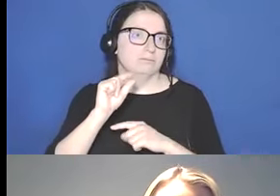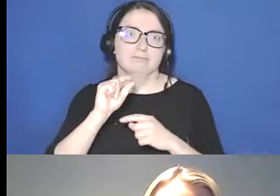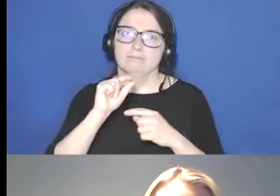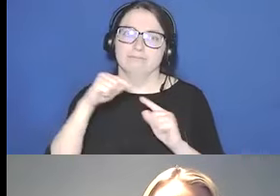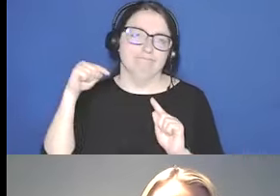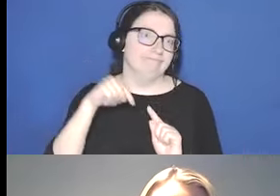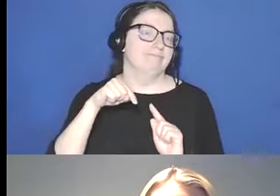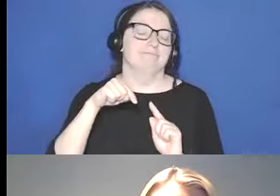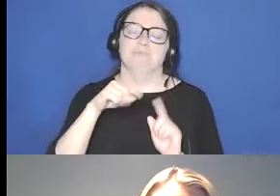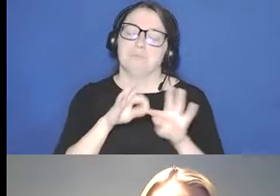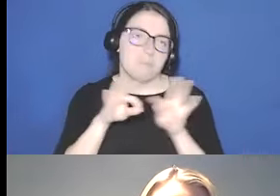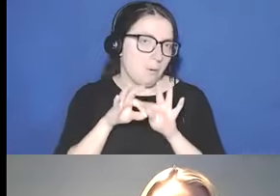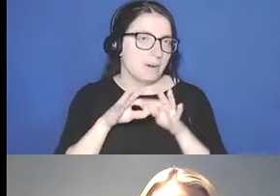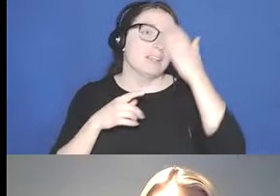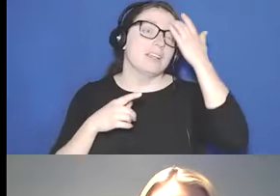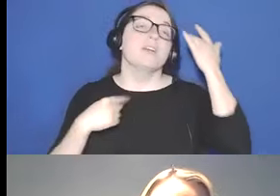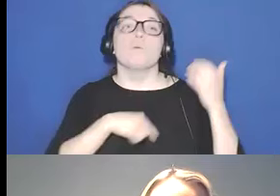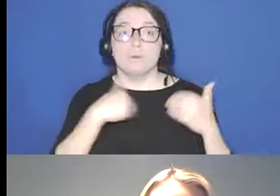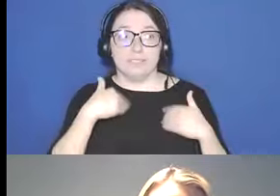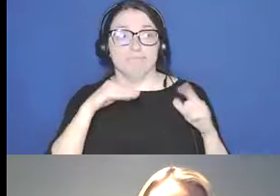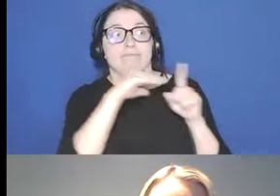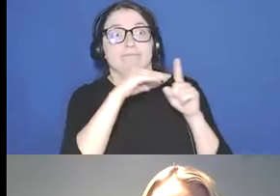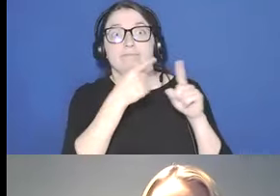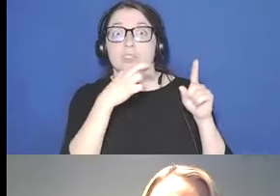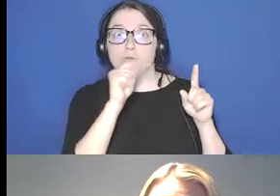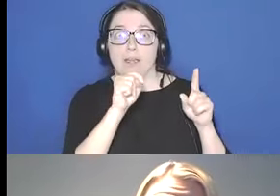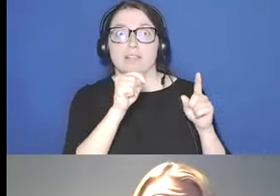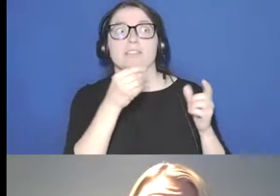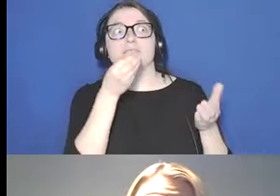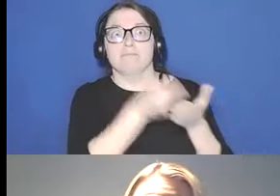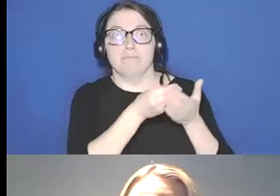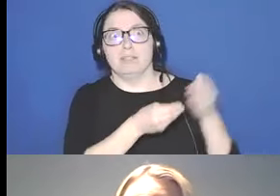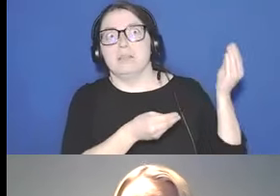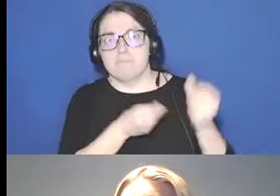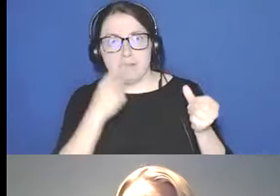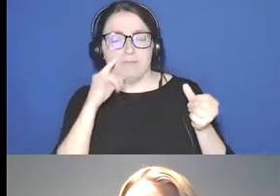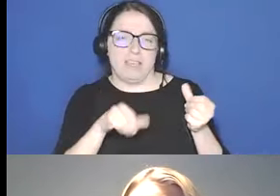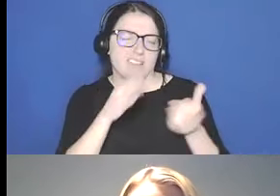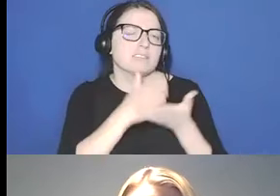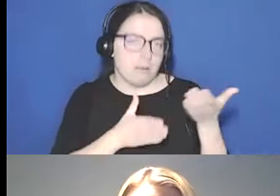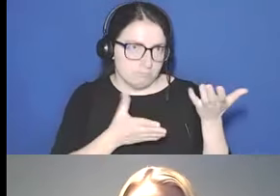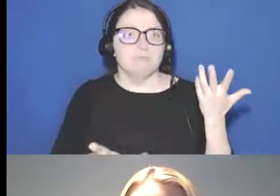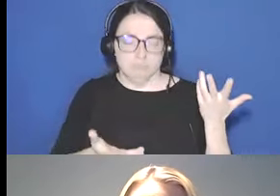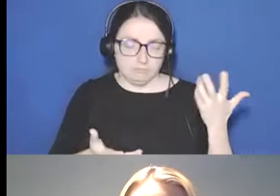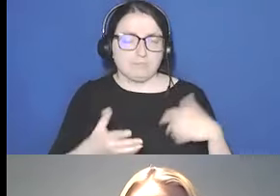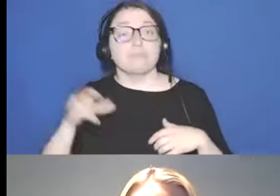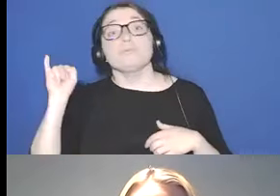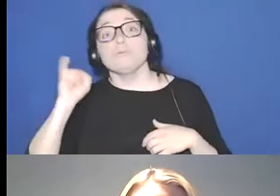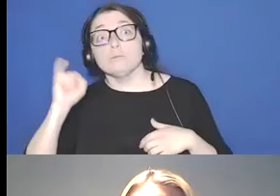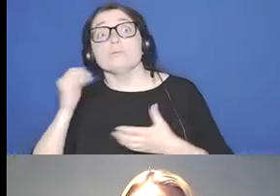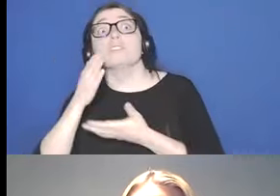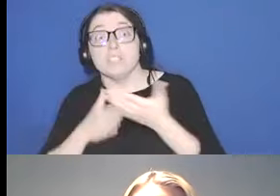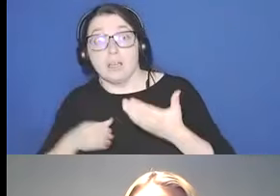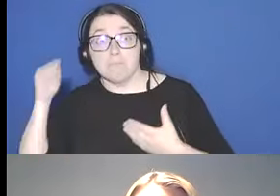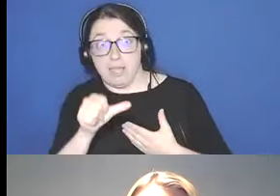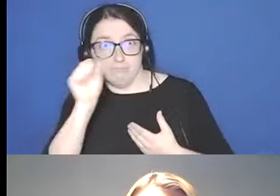get a grant to cover for part of it. Even if the insurance does cover it, there is, just to be prepared,